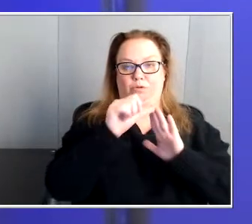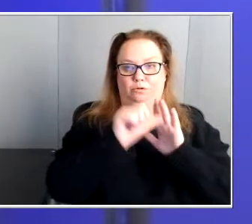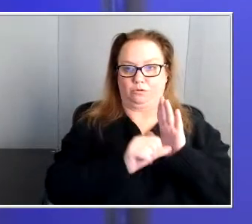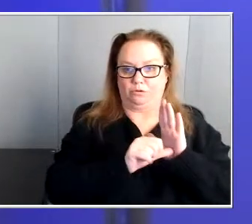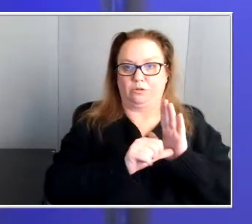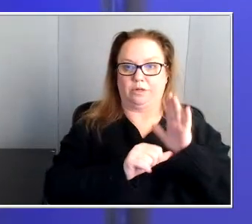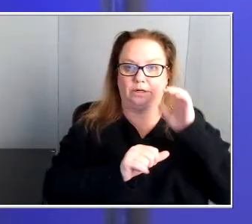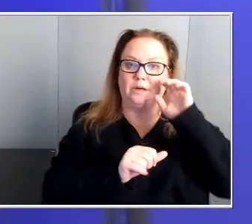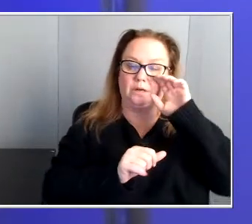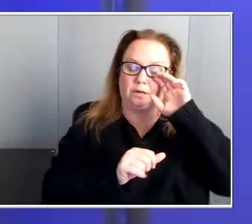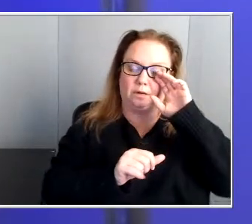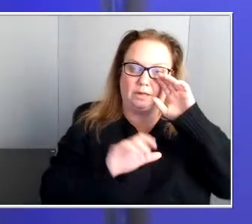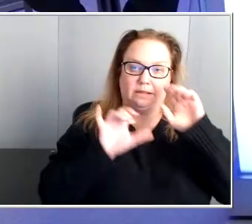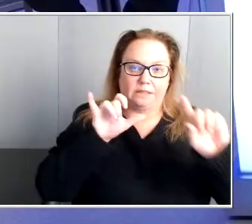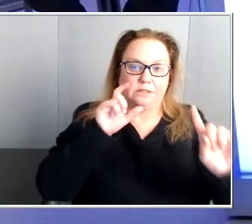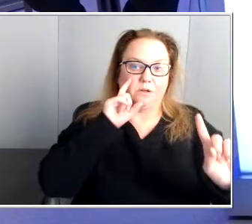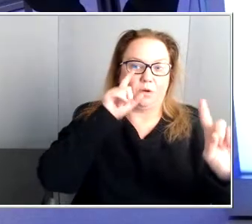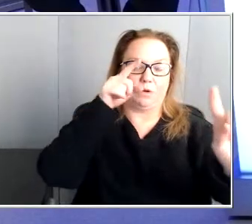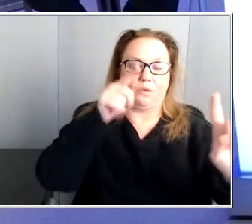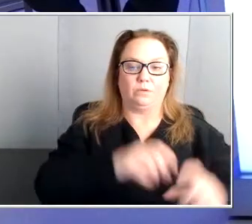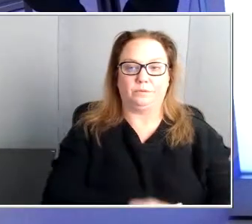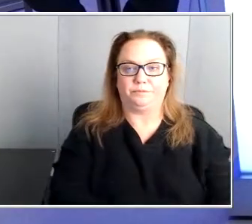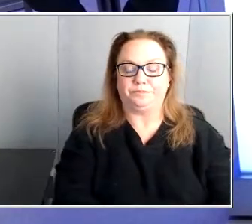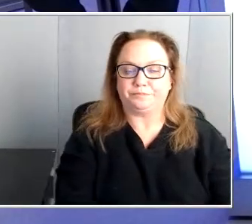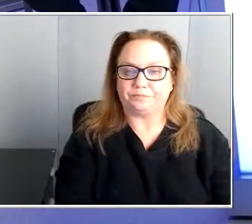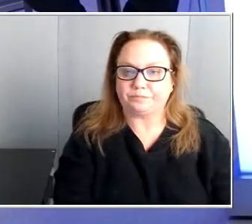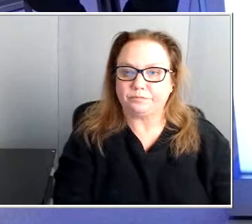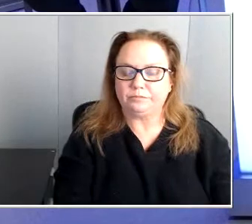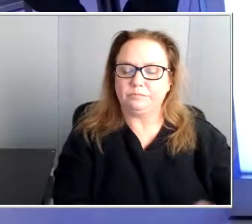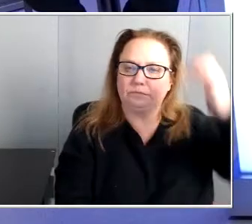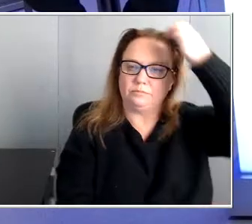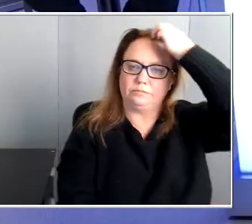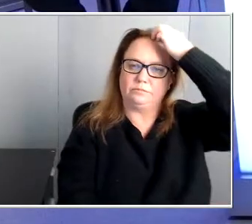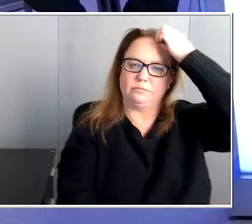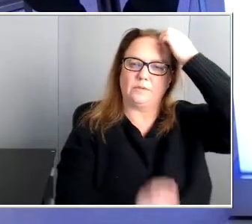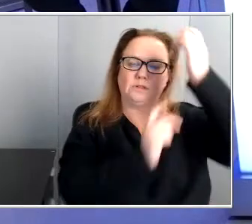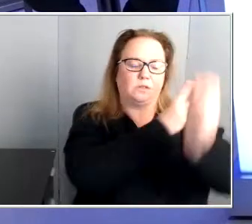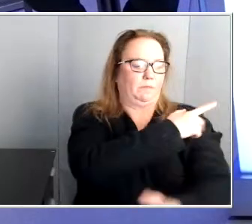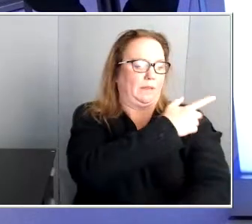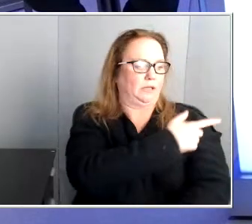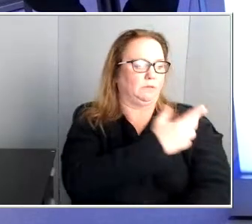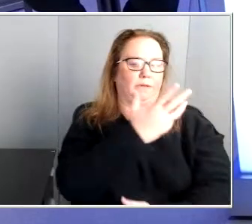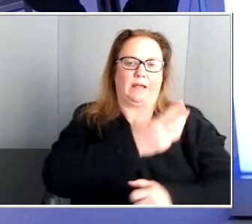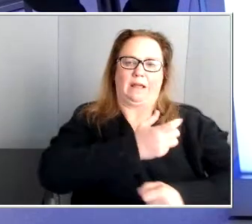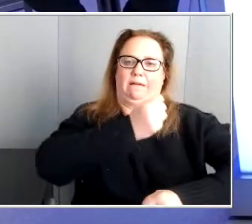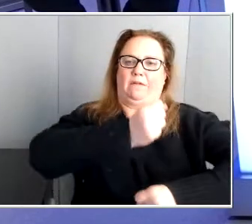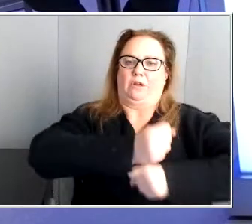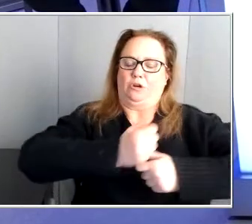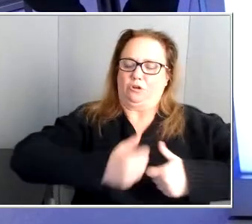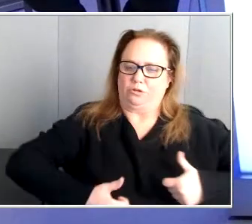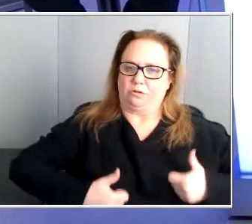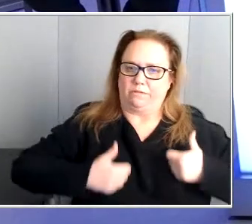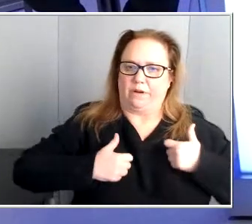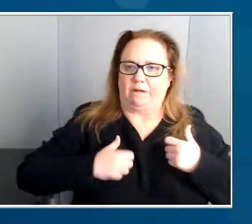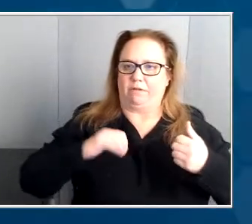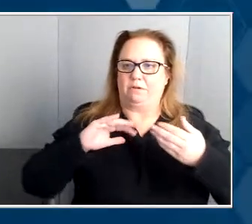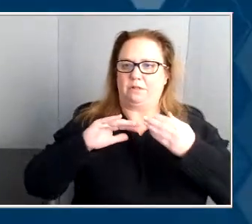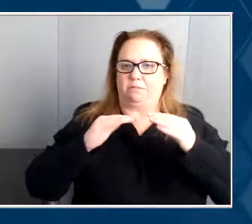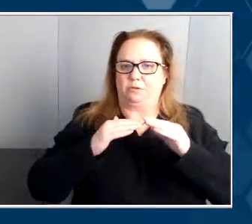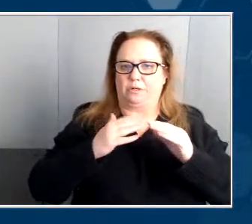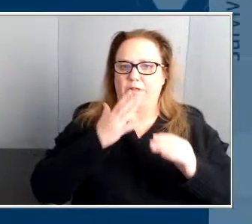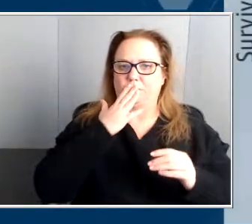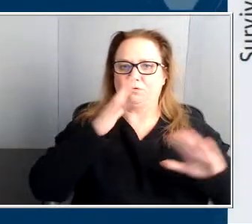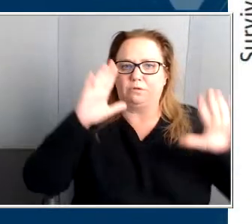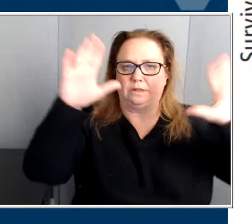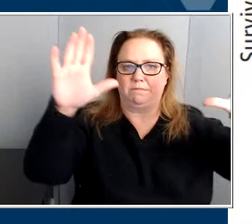whole purpose. So how are patients doing? Talk to us about the 5-year survival and what's going on with this cool news, this amazing new study,